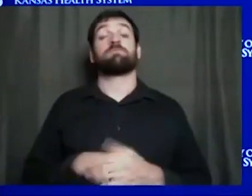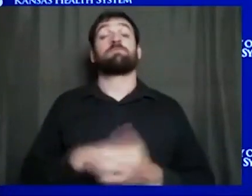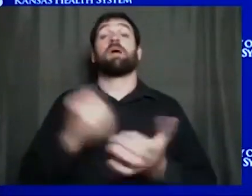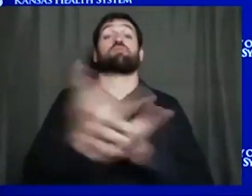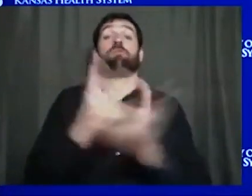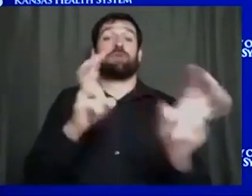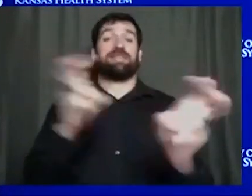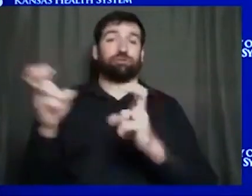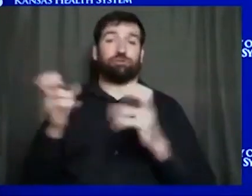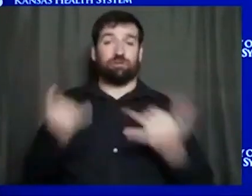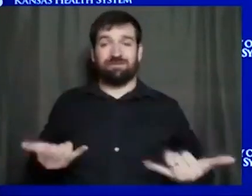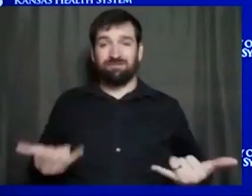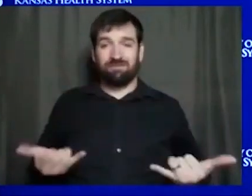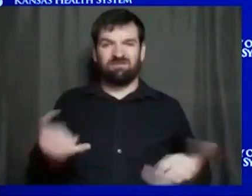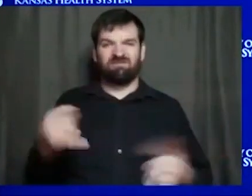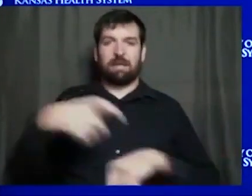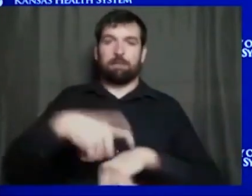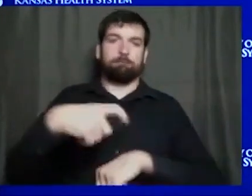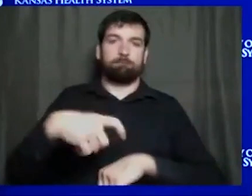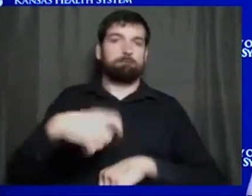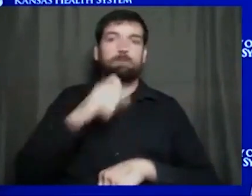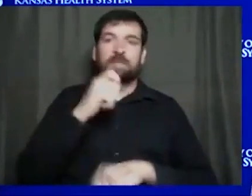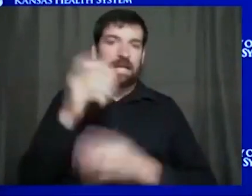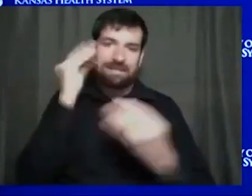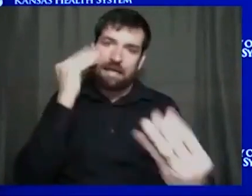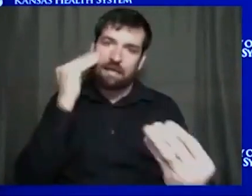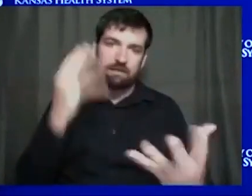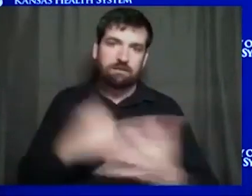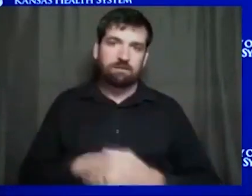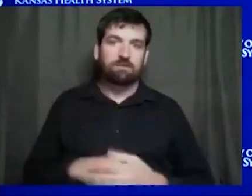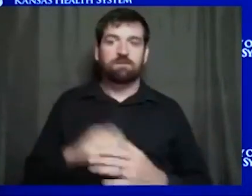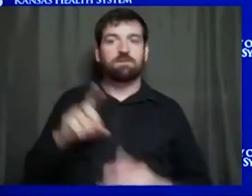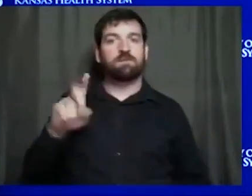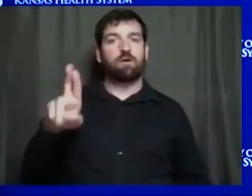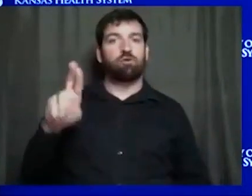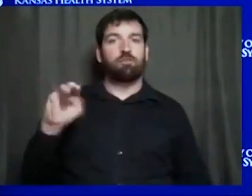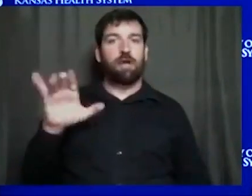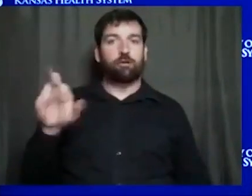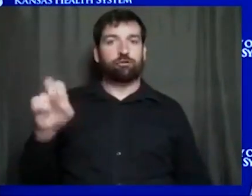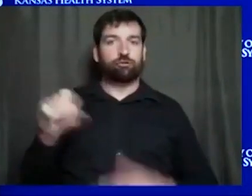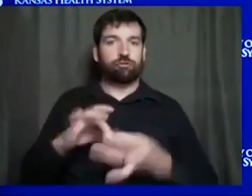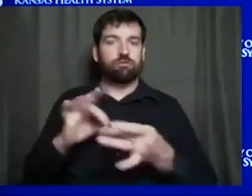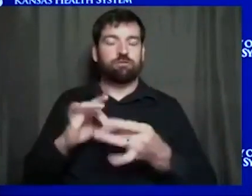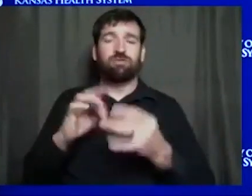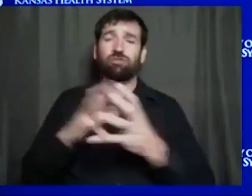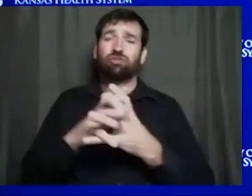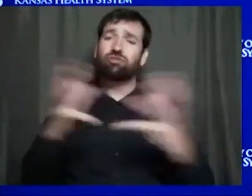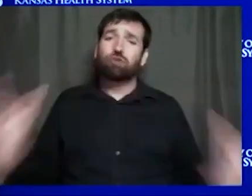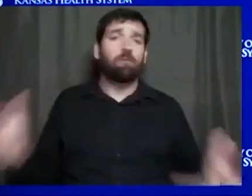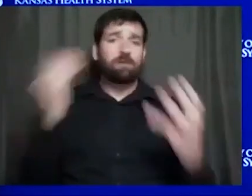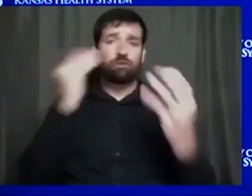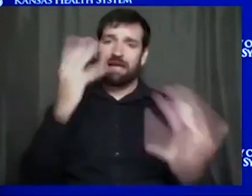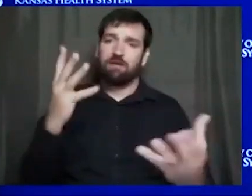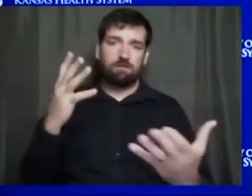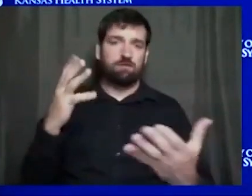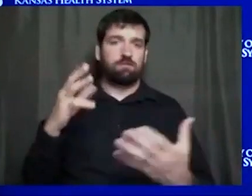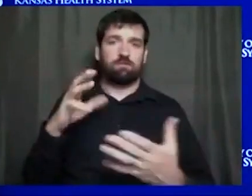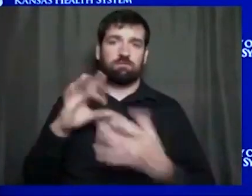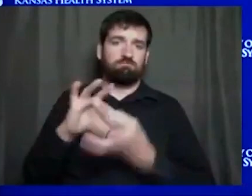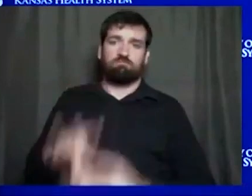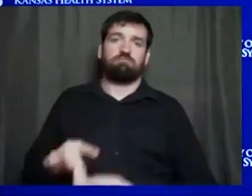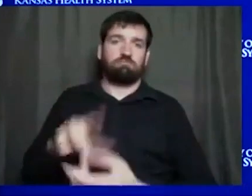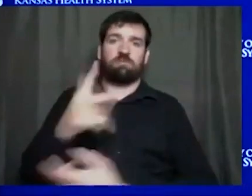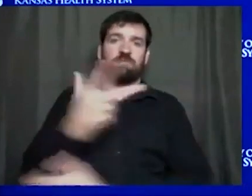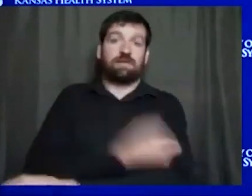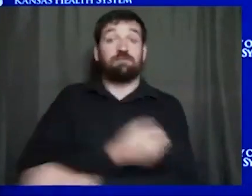was time. It wasn't data. Just as Dr. Meyer said, we have so much data on this vaccine. And I do understand right now there is full approval